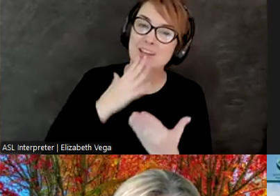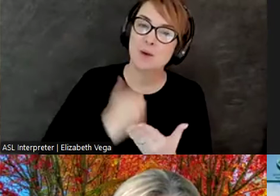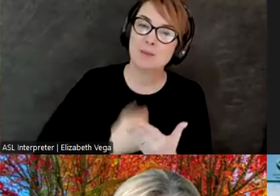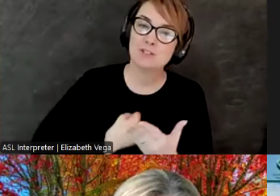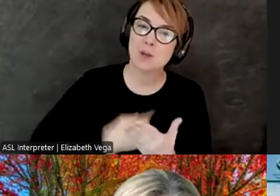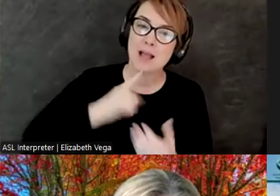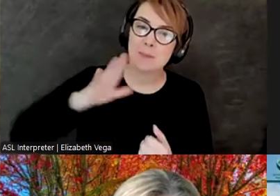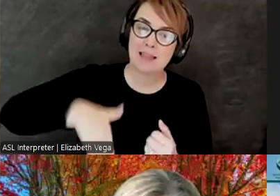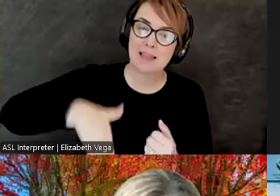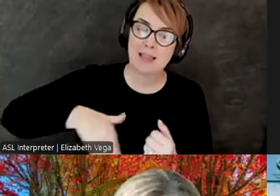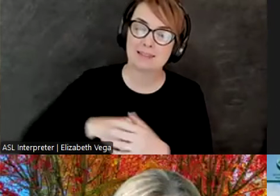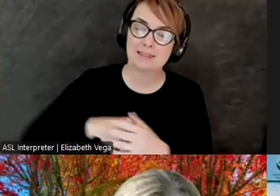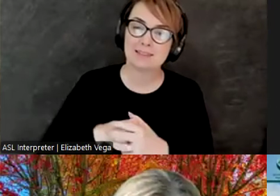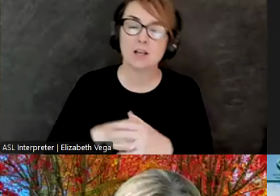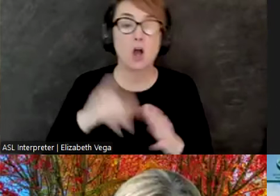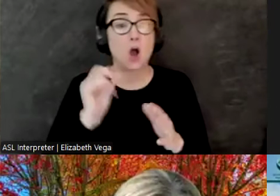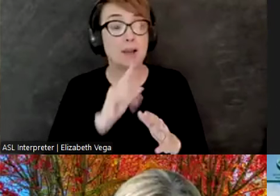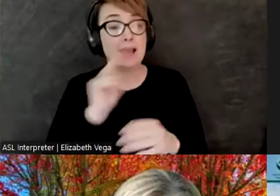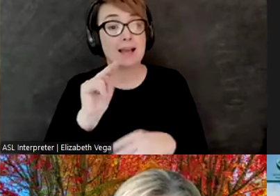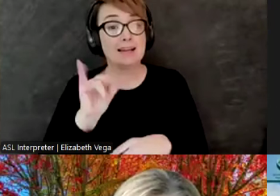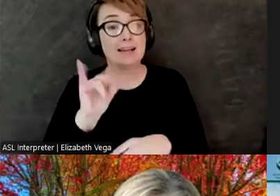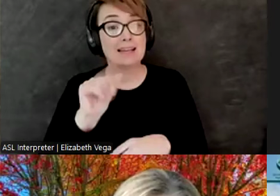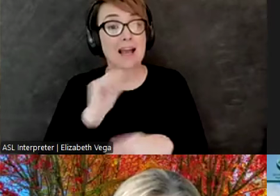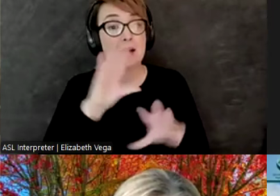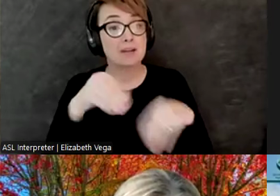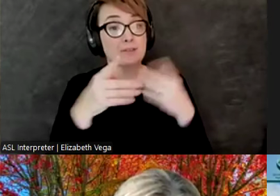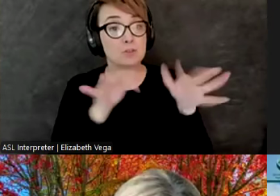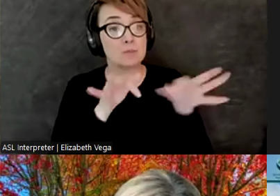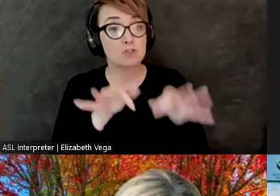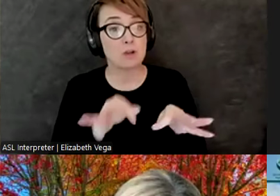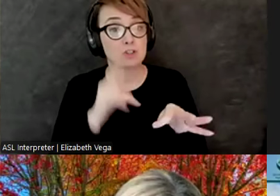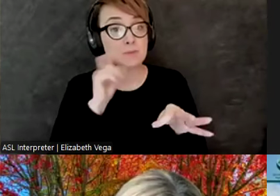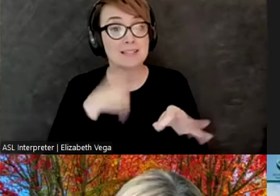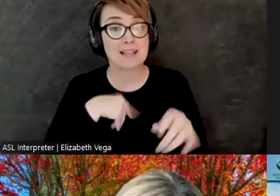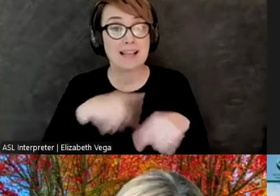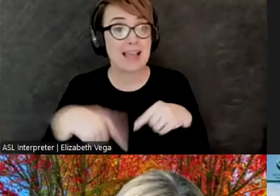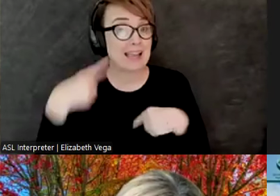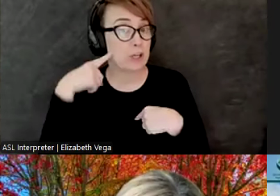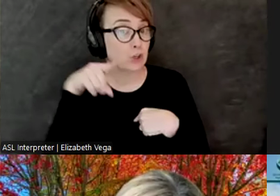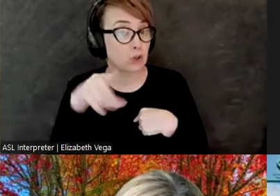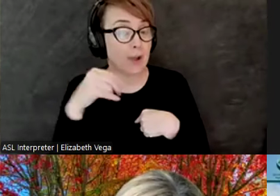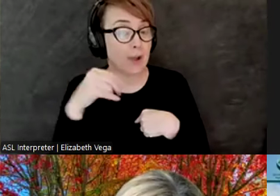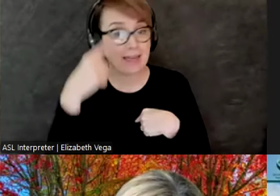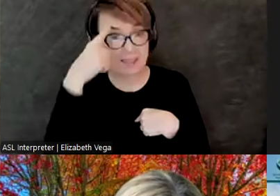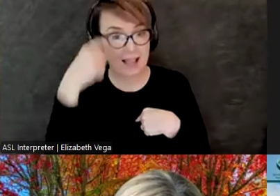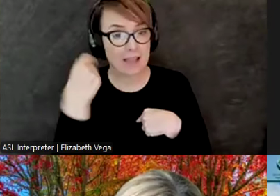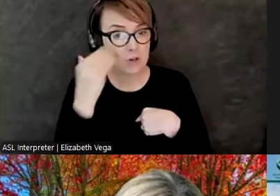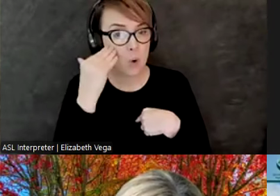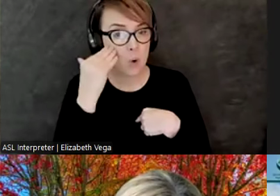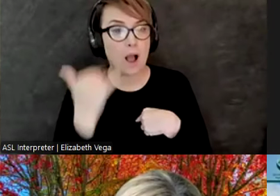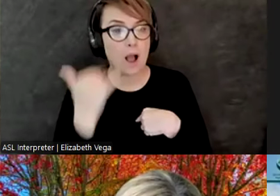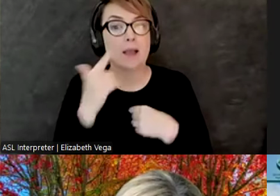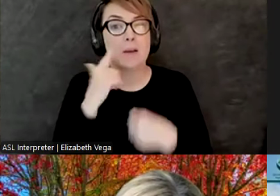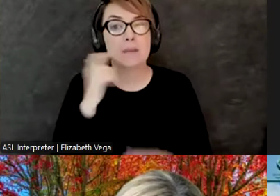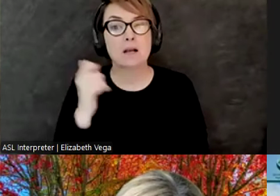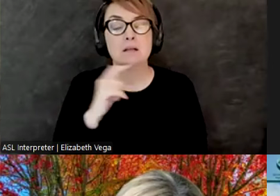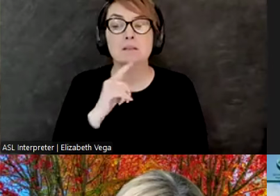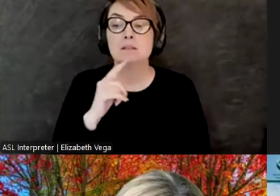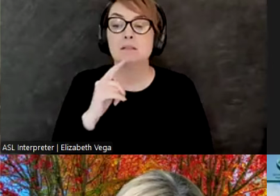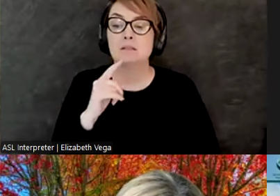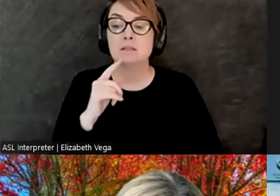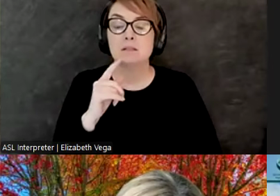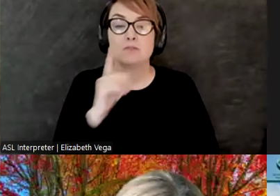Okay, Nina, I'm going to give you some instructions because I can't hear you and I think I know why. Okay. So, in order for